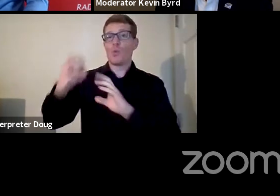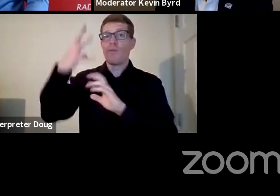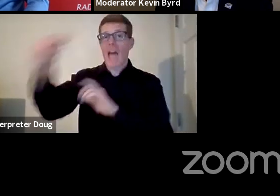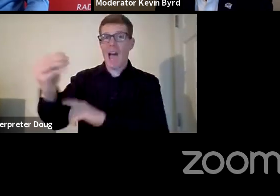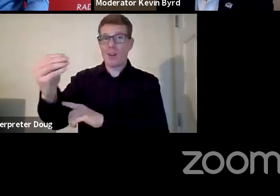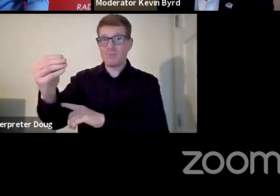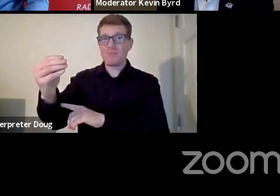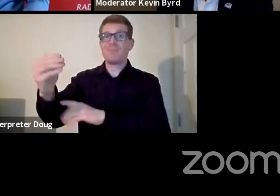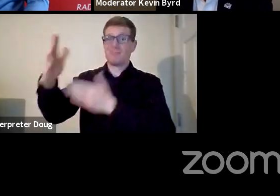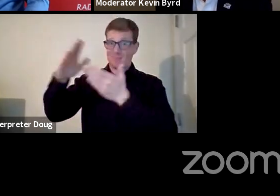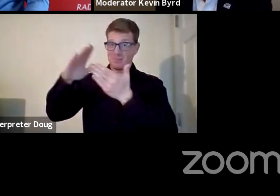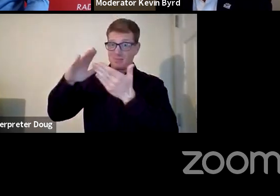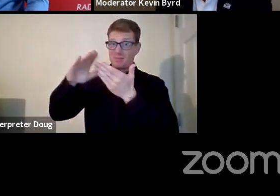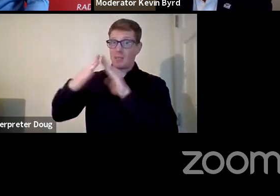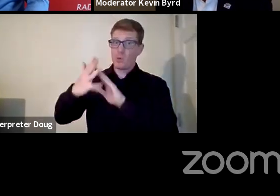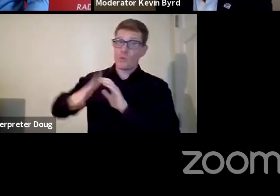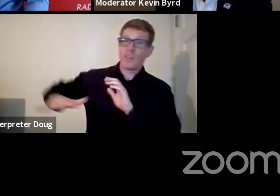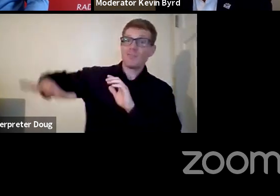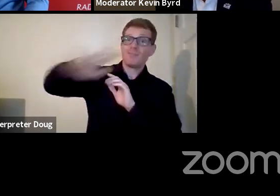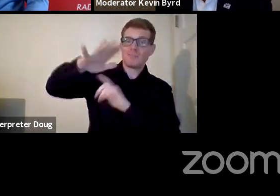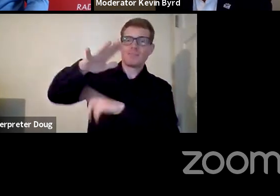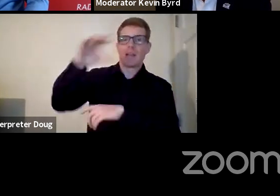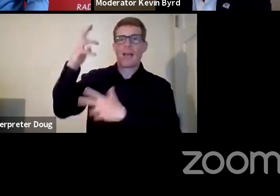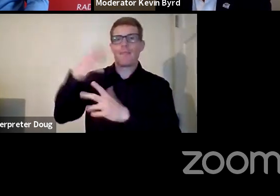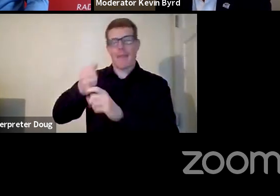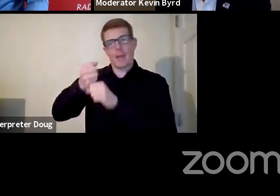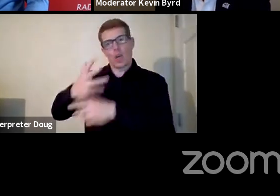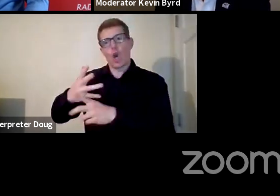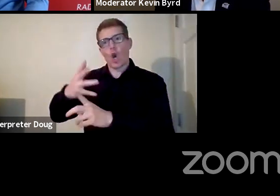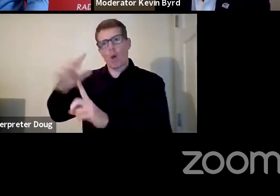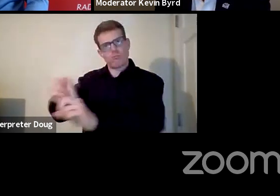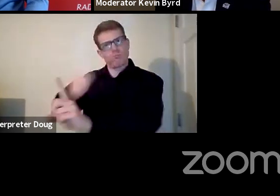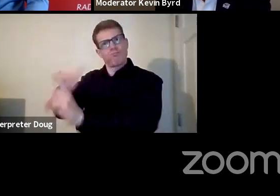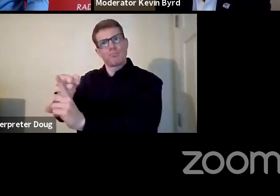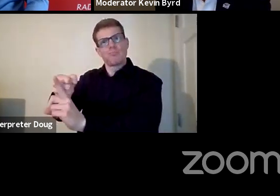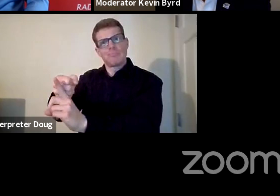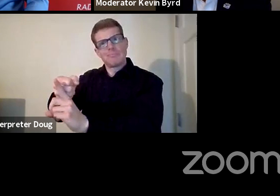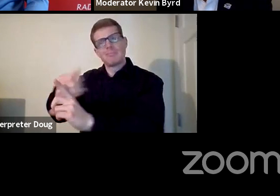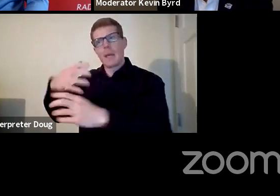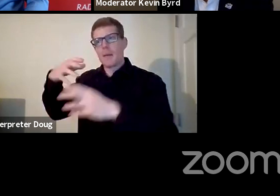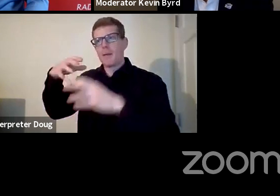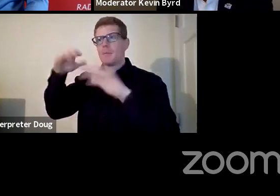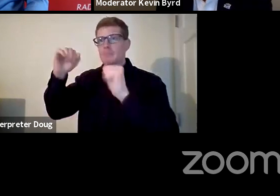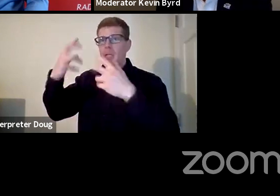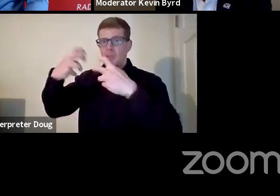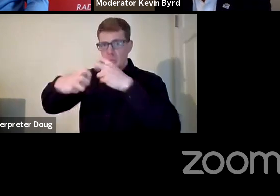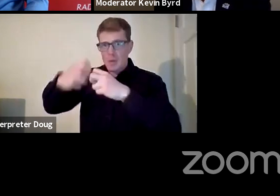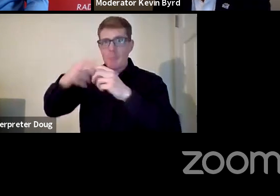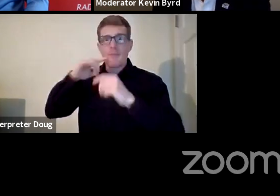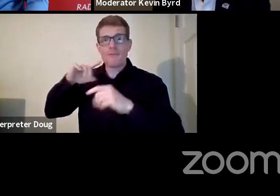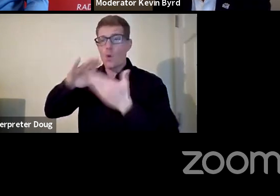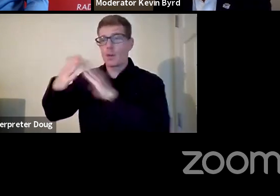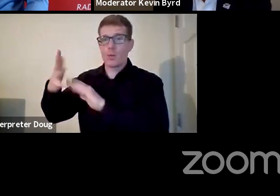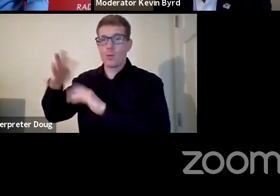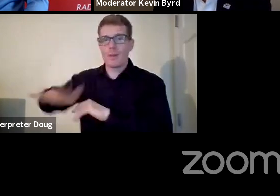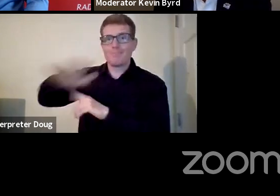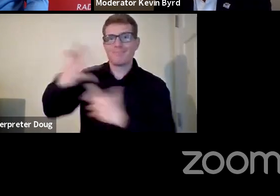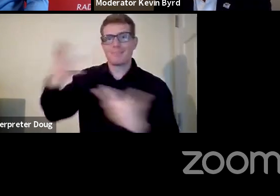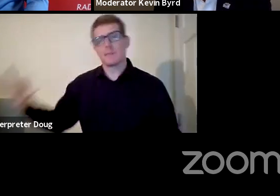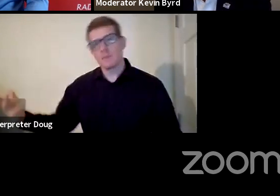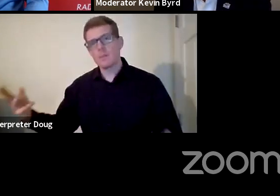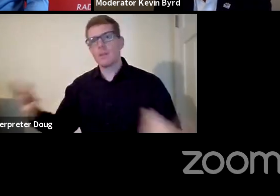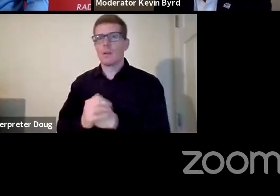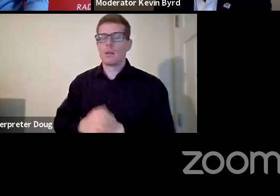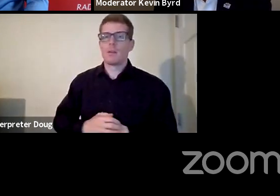So the balance of that took us back to housing about 9,000 of our students on campus in single and